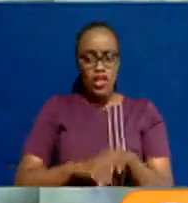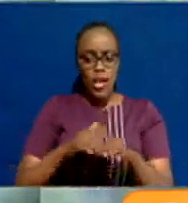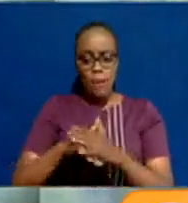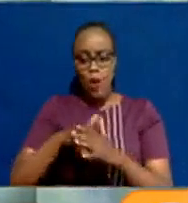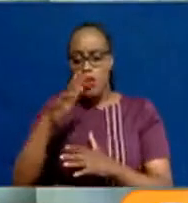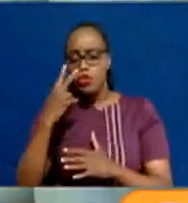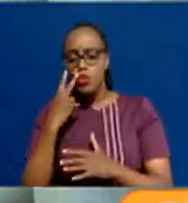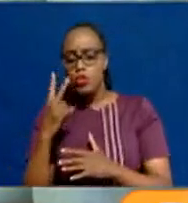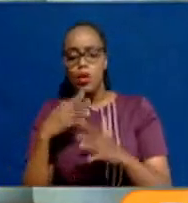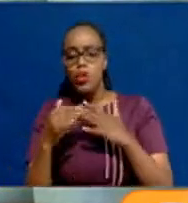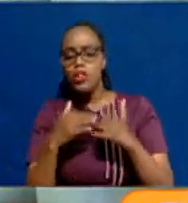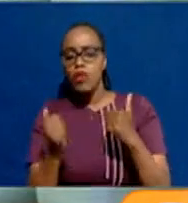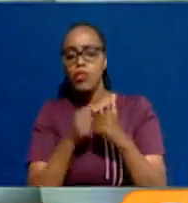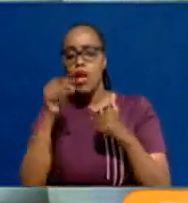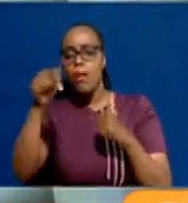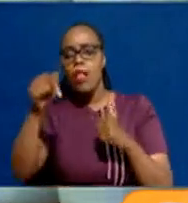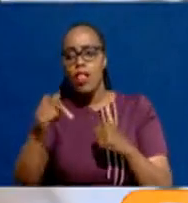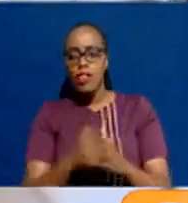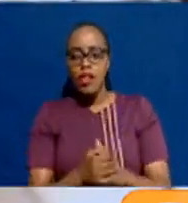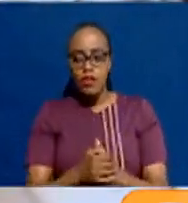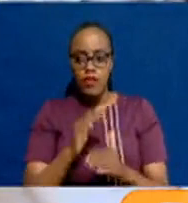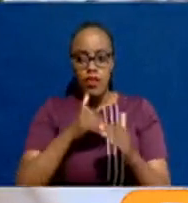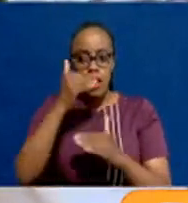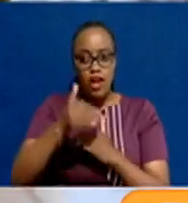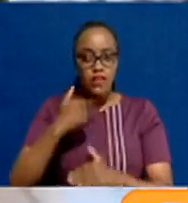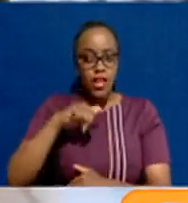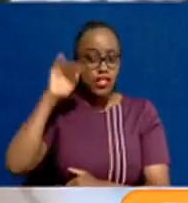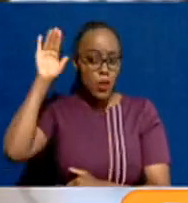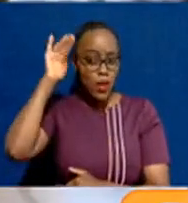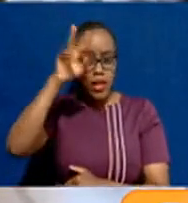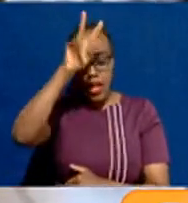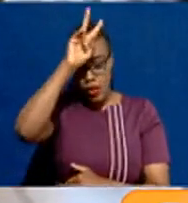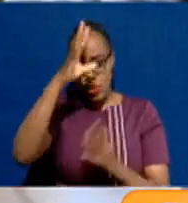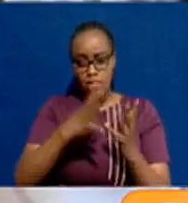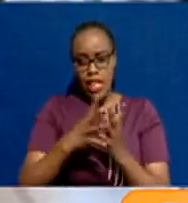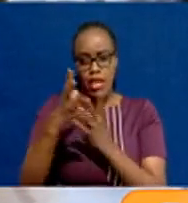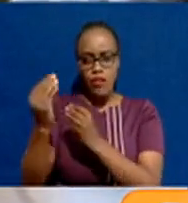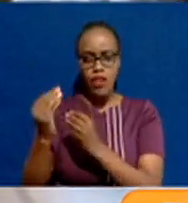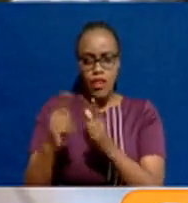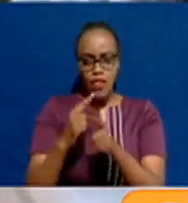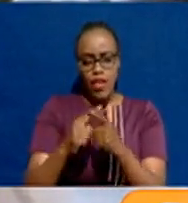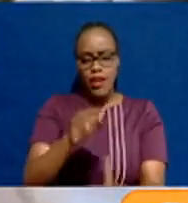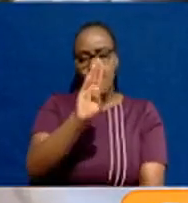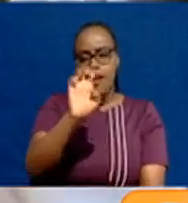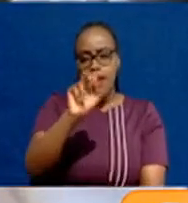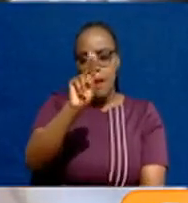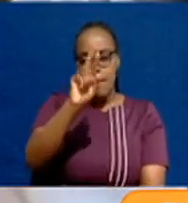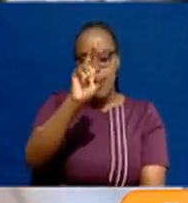out to find out what was going on. Hapo tulisikia kondo inatoka, ndio Bernard akatoka